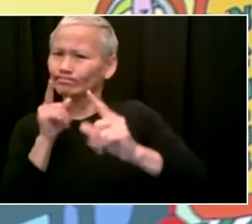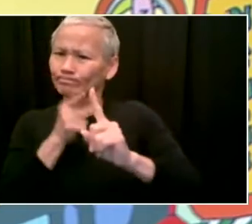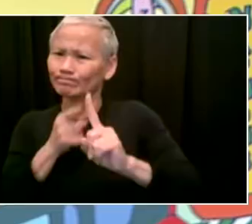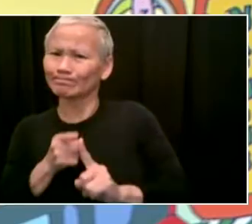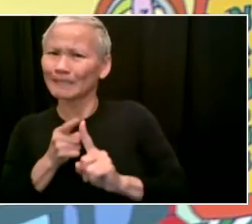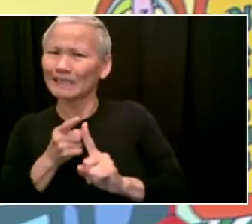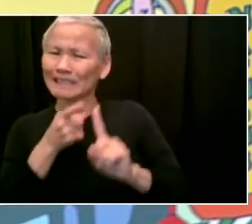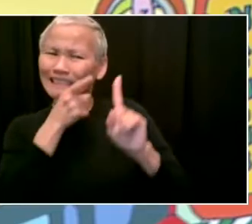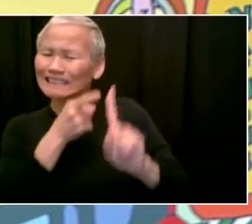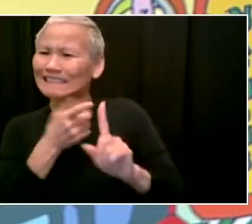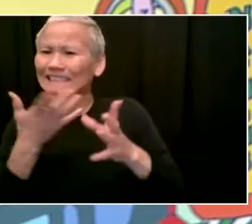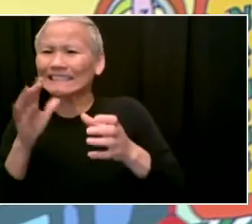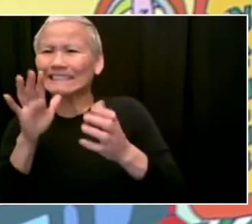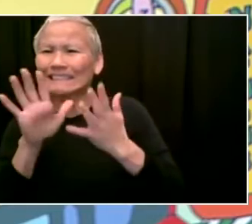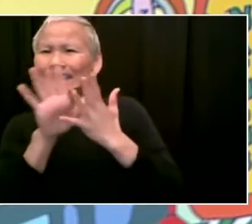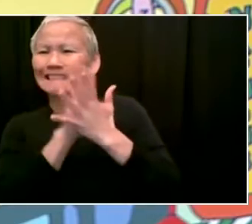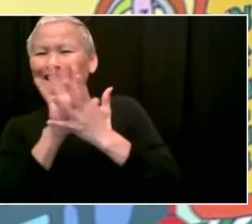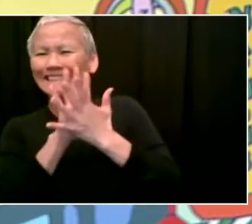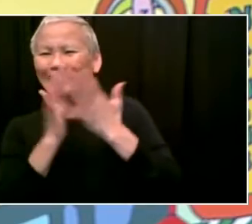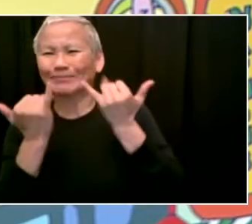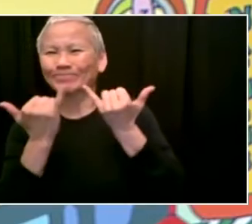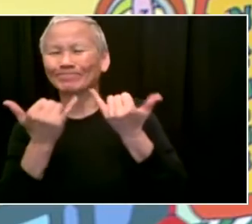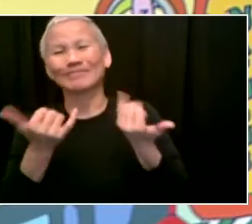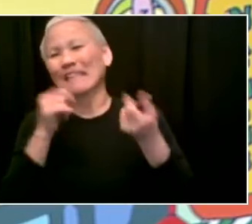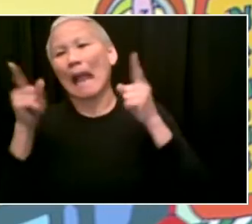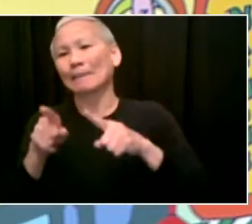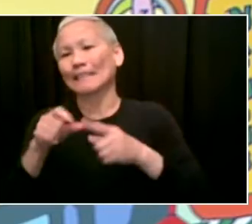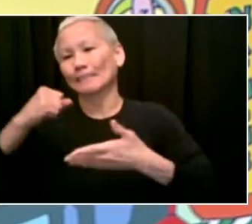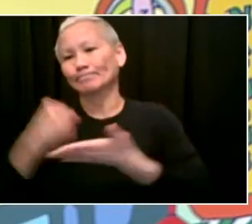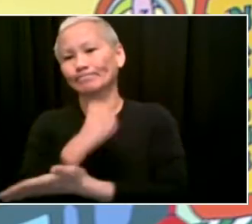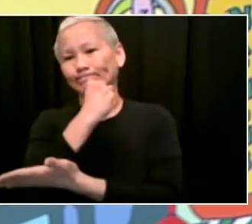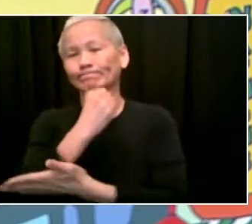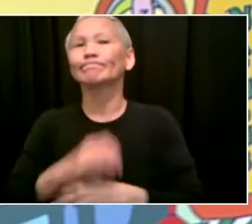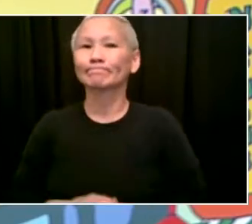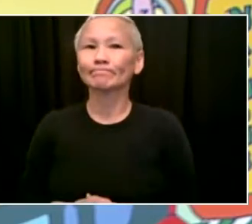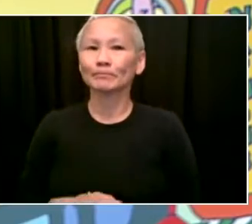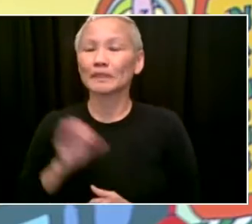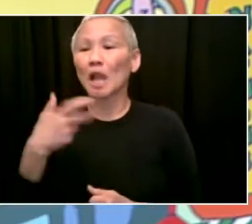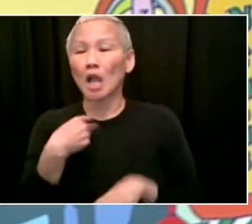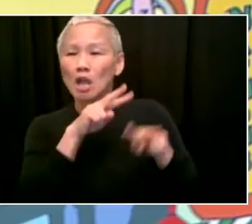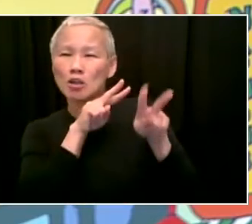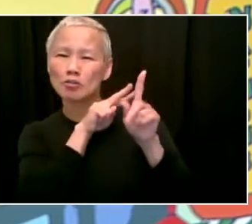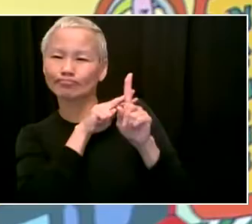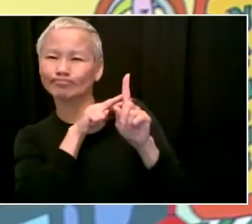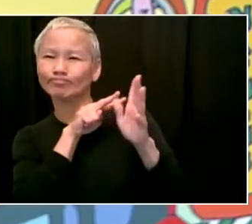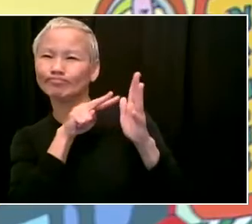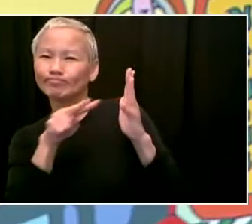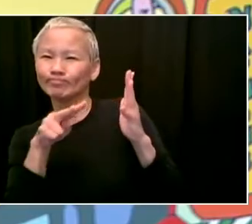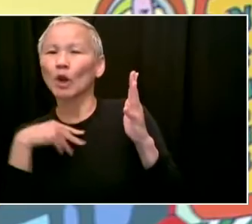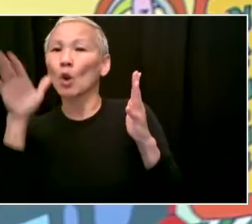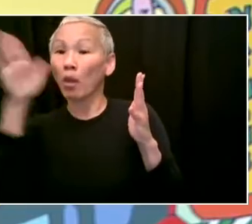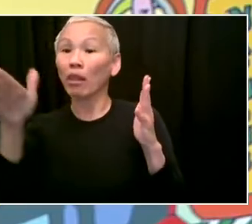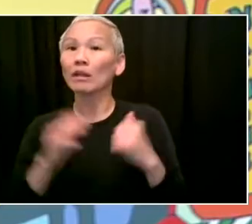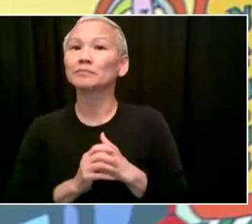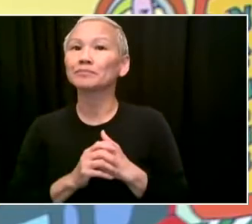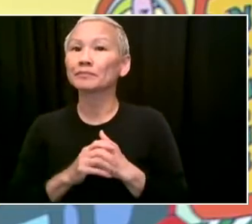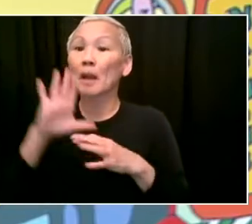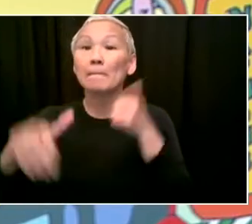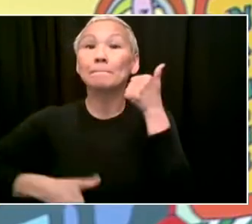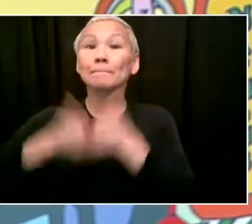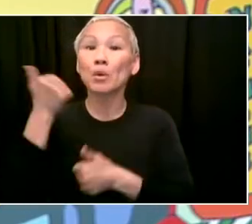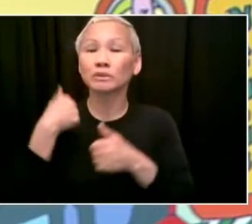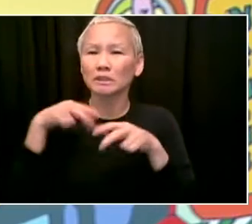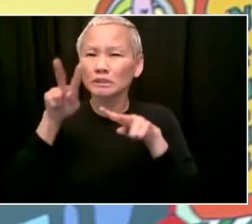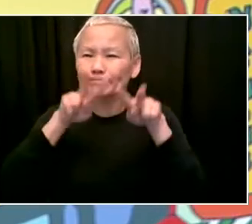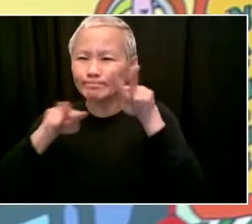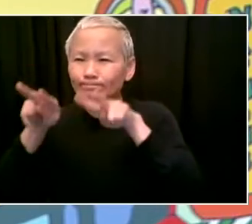going to continue to watch carefully. The vast majority of New Yorkers are going to make up their decision in the last few days. If I